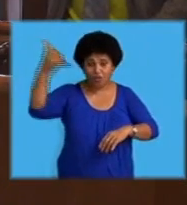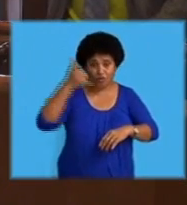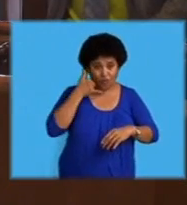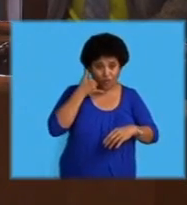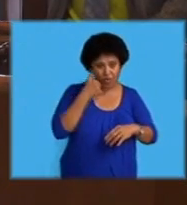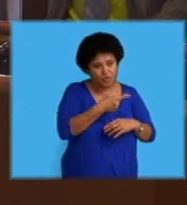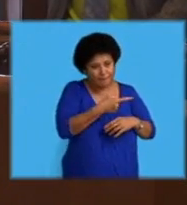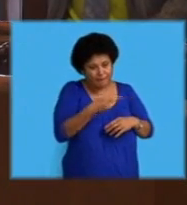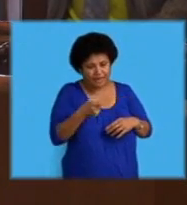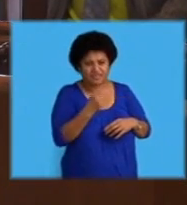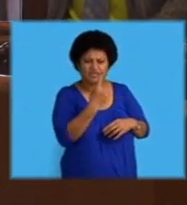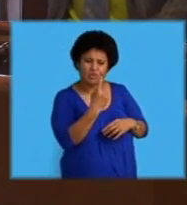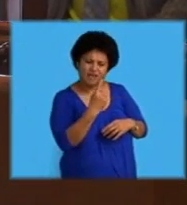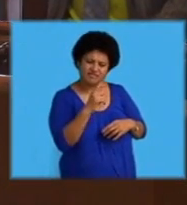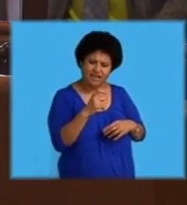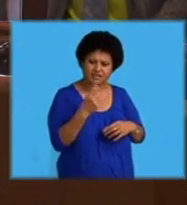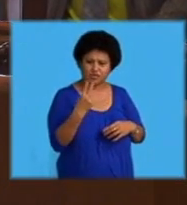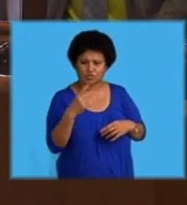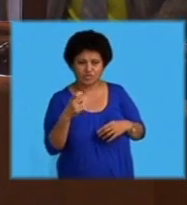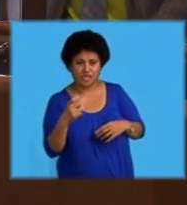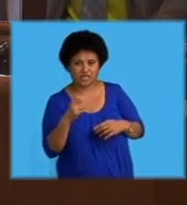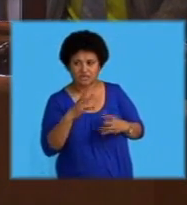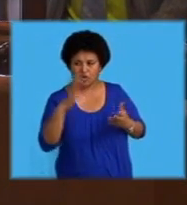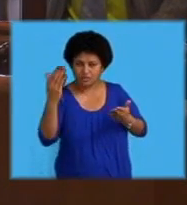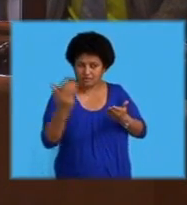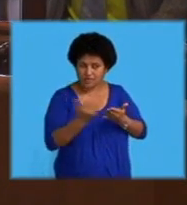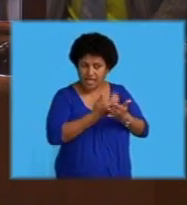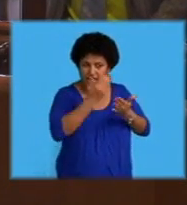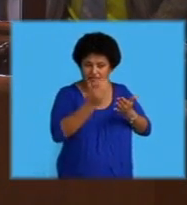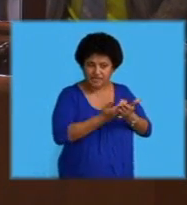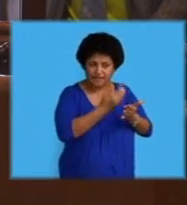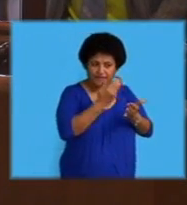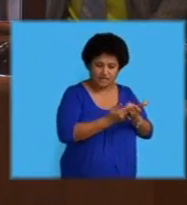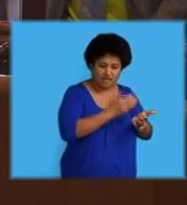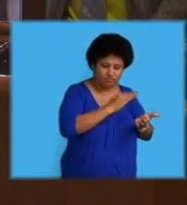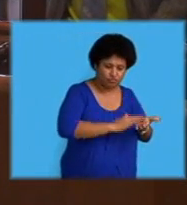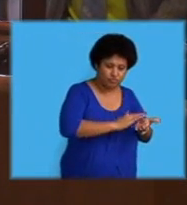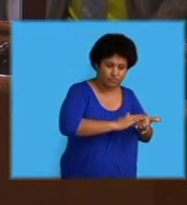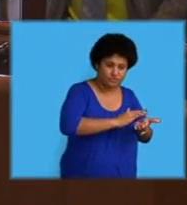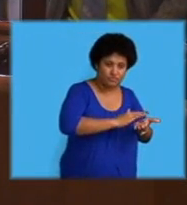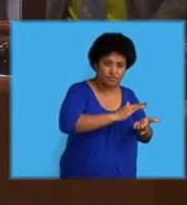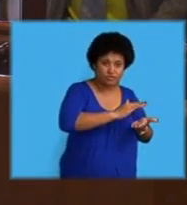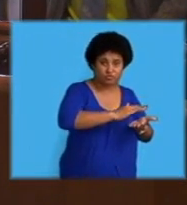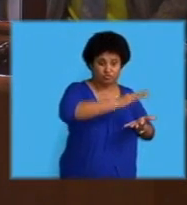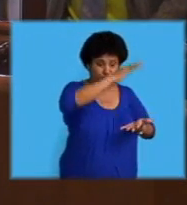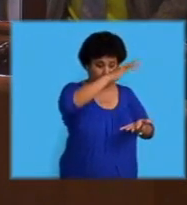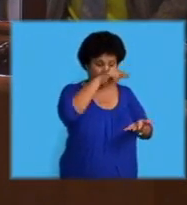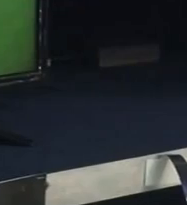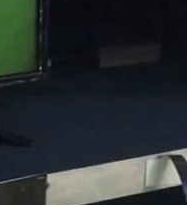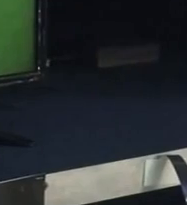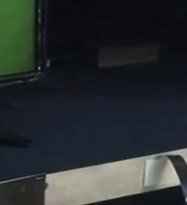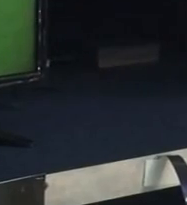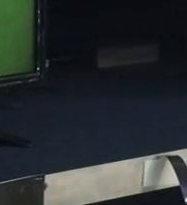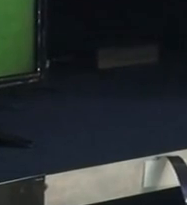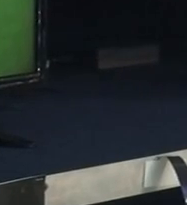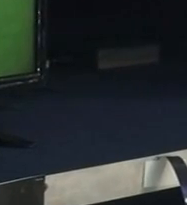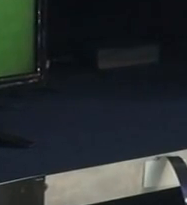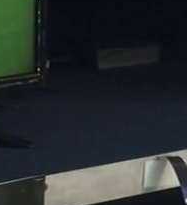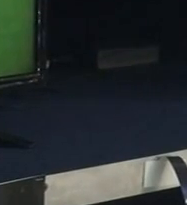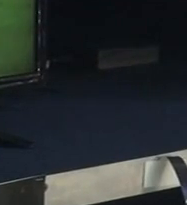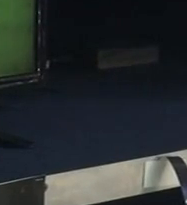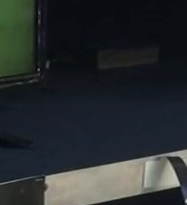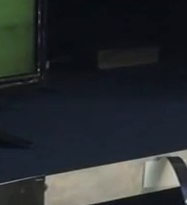account, and we're using monies from that to be able to invest in this area that will give access to all Fijians.